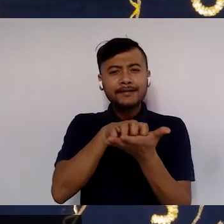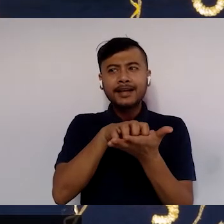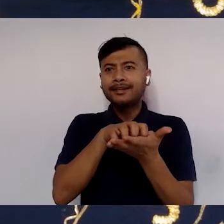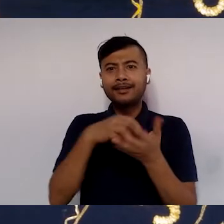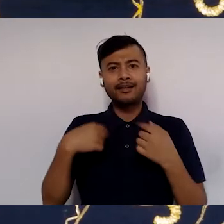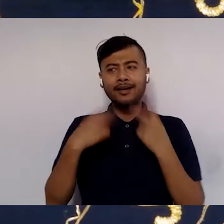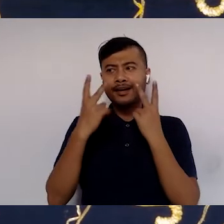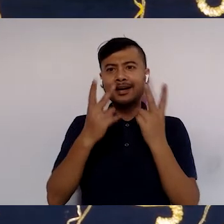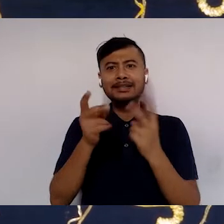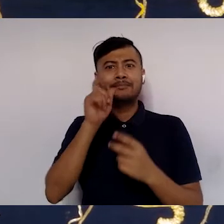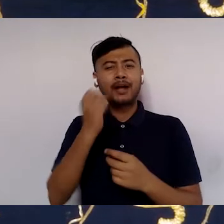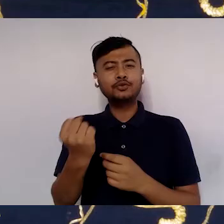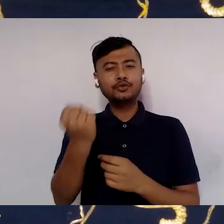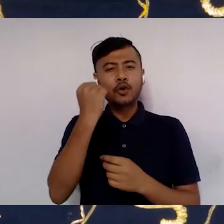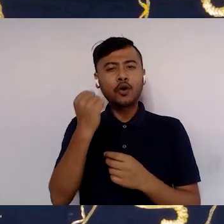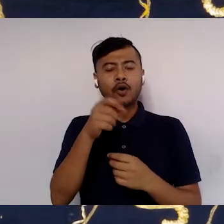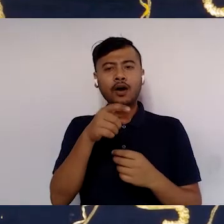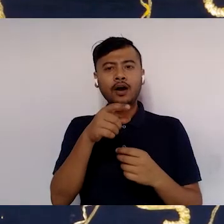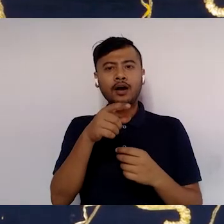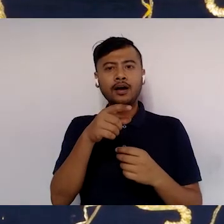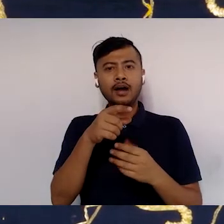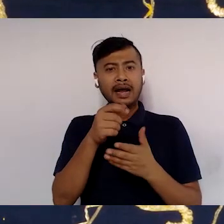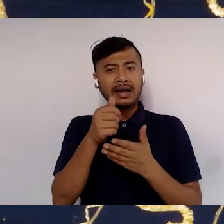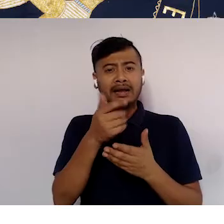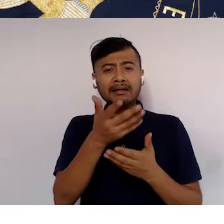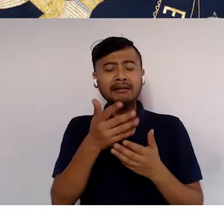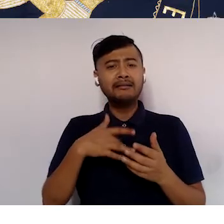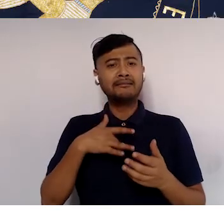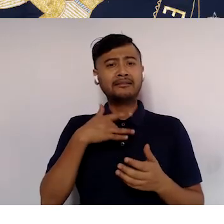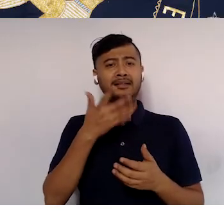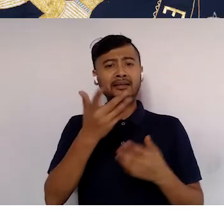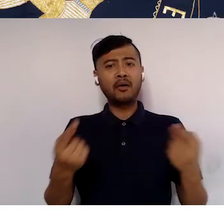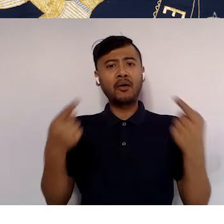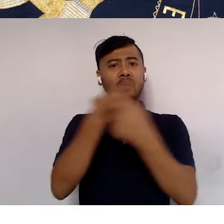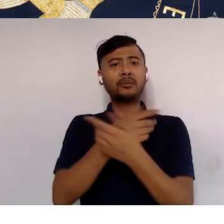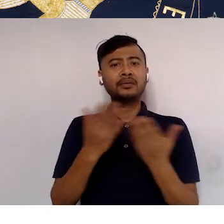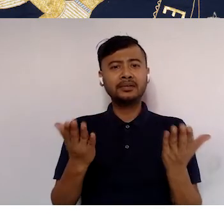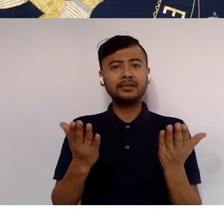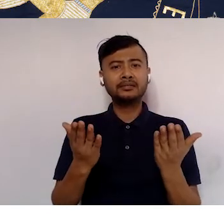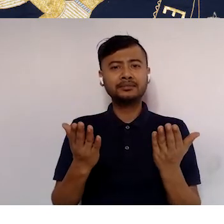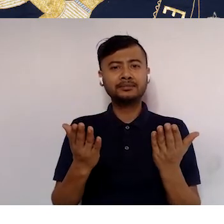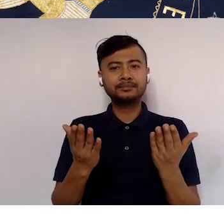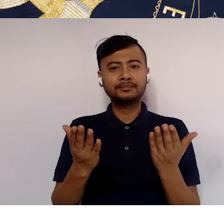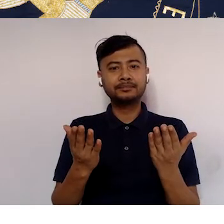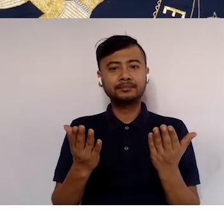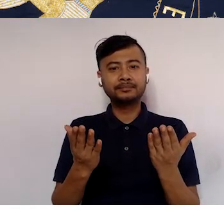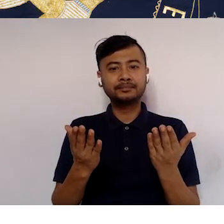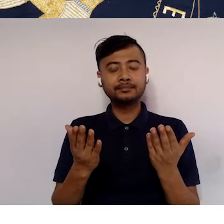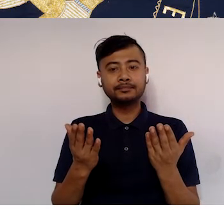assistance, subverting the usual tiger man imagery. Unlike Tipu's tiger, the textile shows that